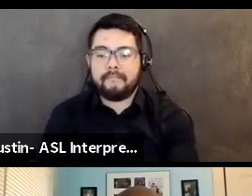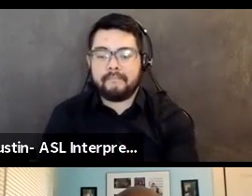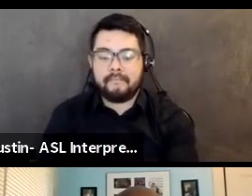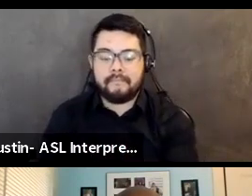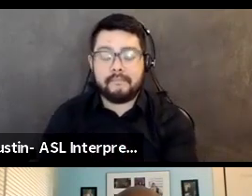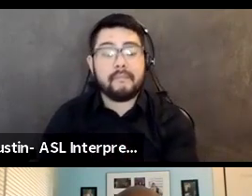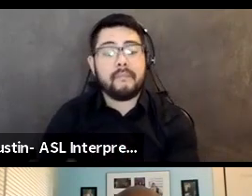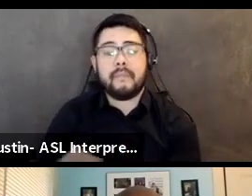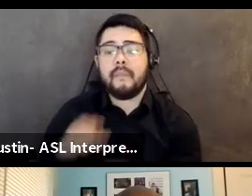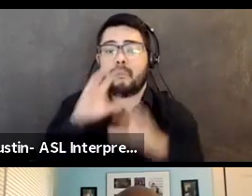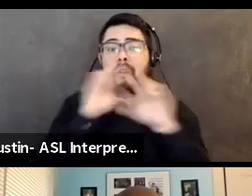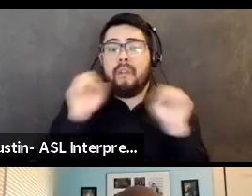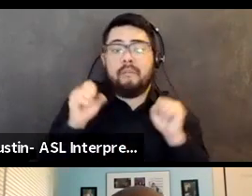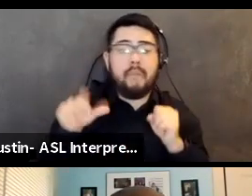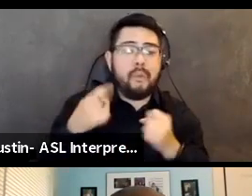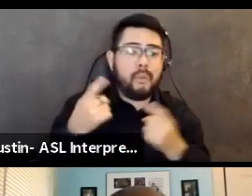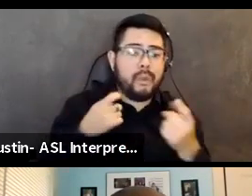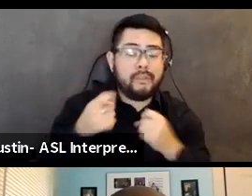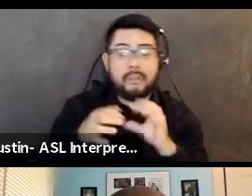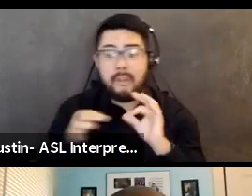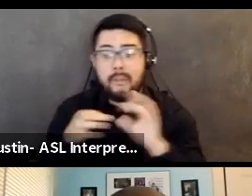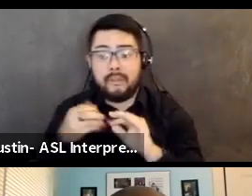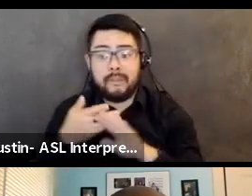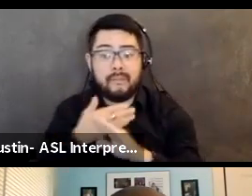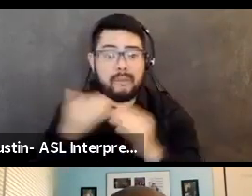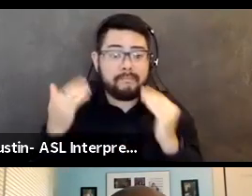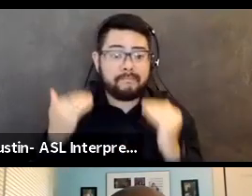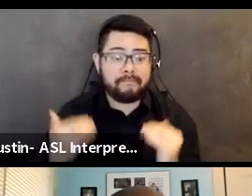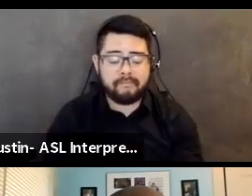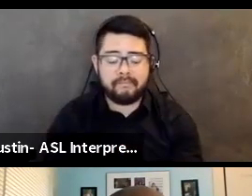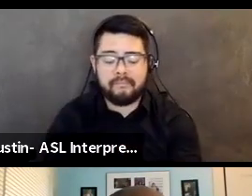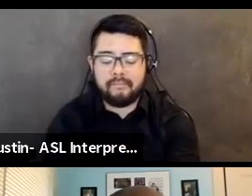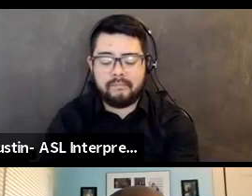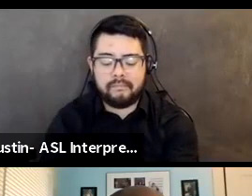any other questions or comments before we move on